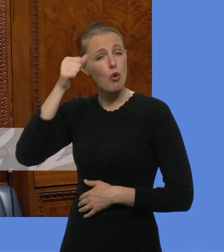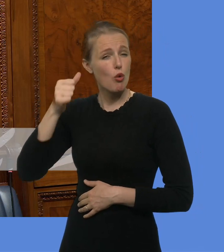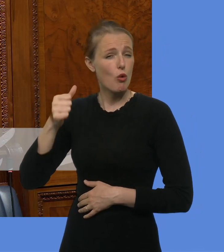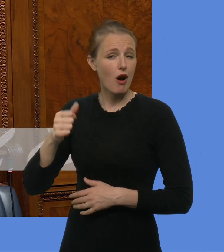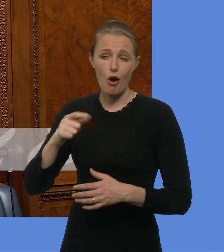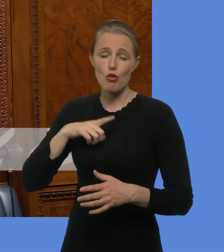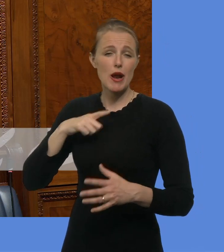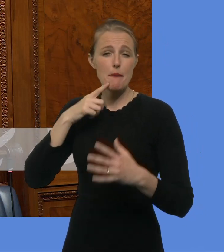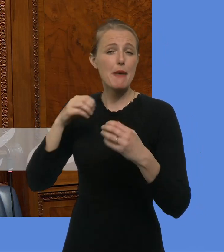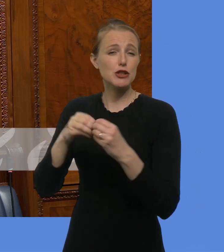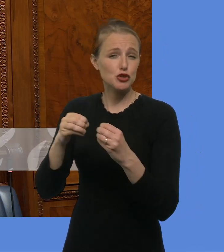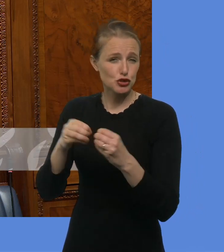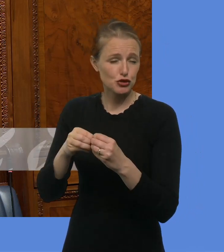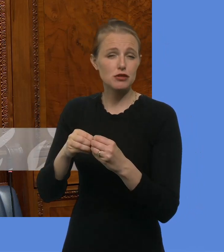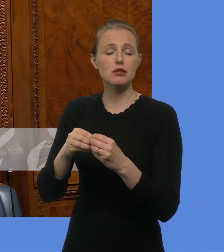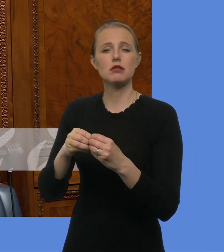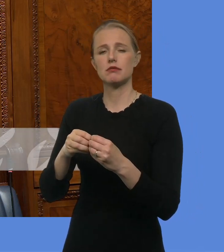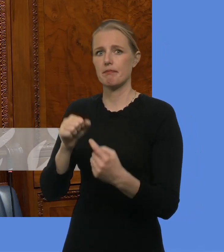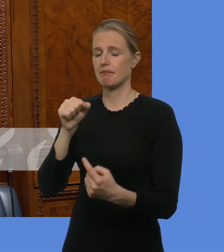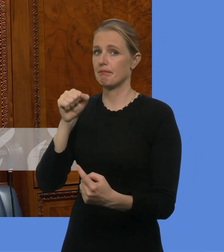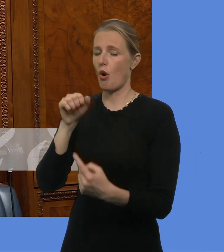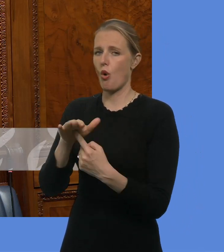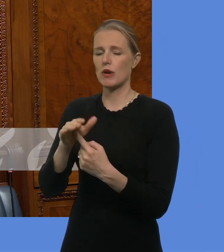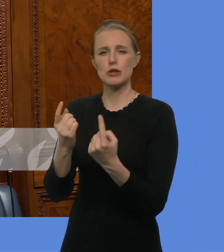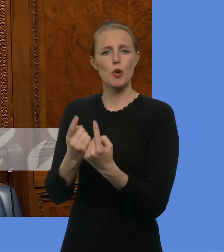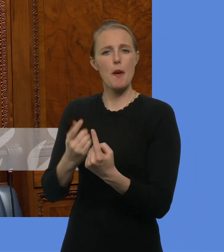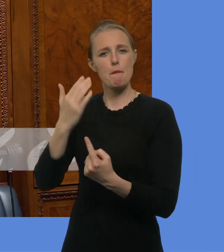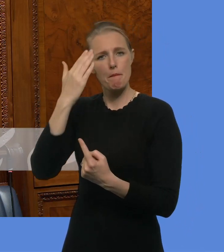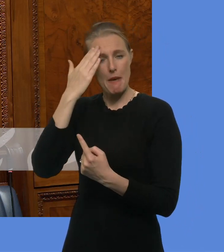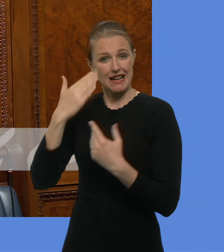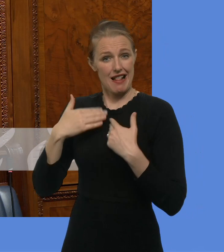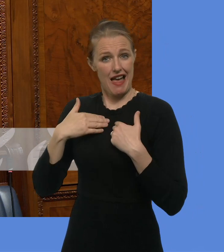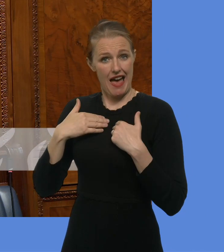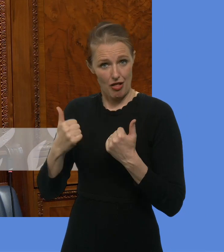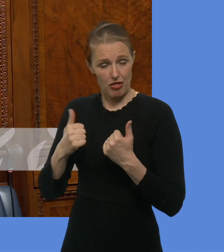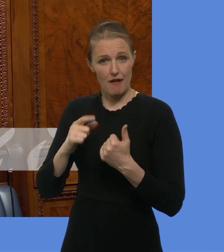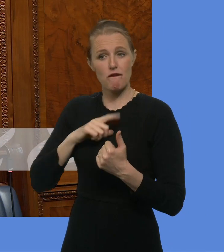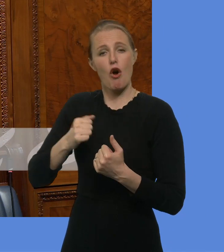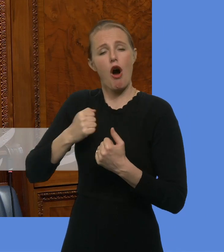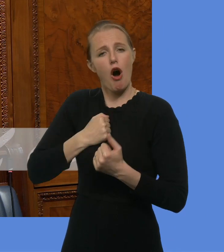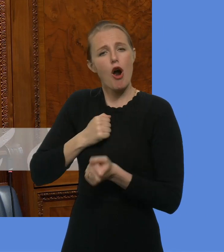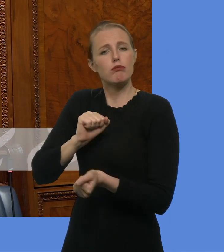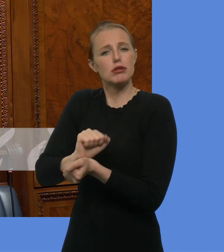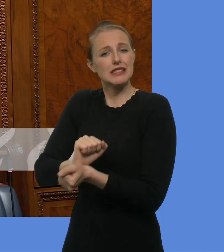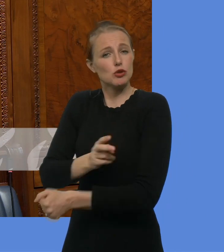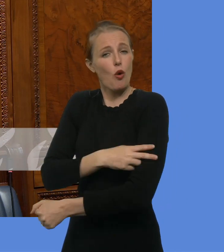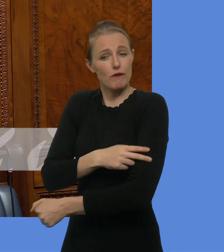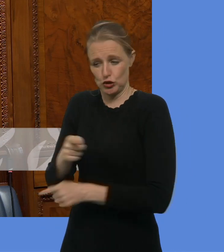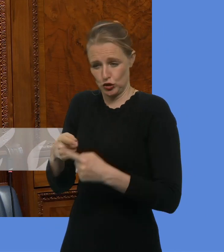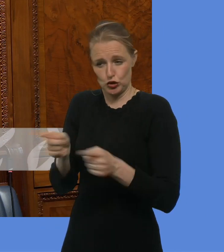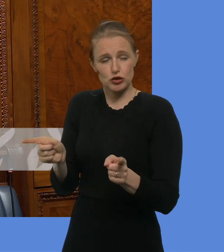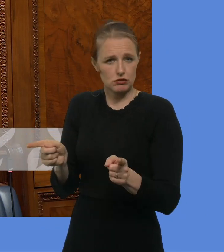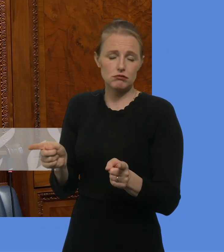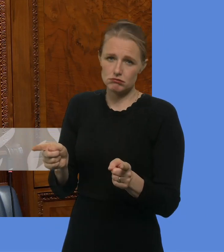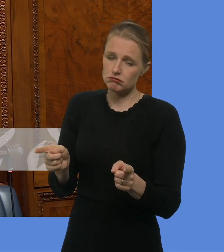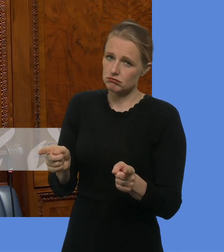she made issues when we were talking about a very important issue with mental health to do with prison officers, and particularly how they are due to deal with